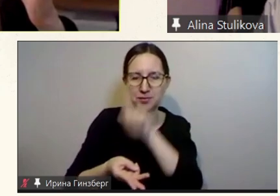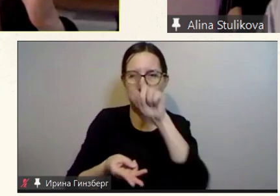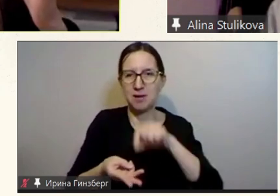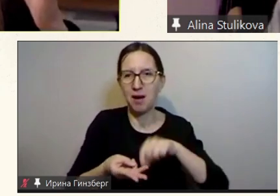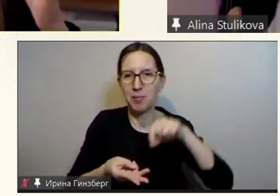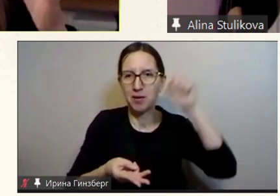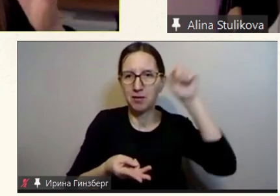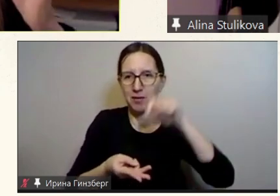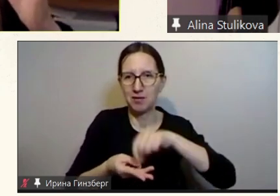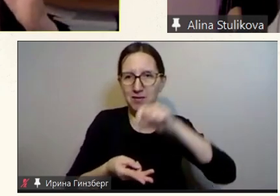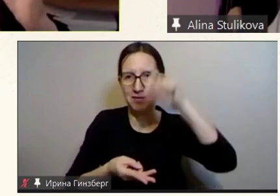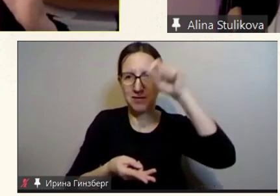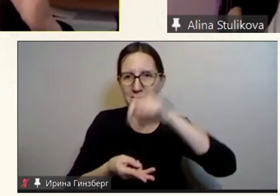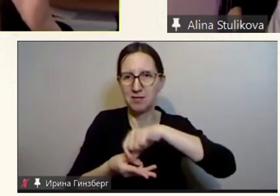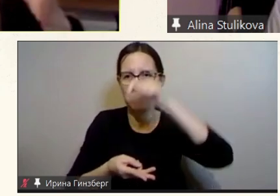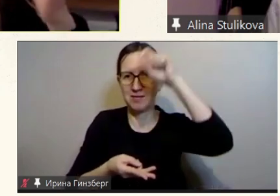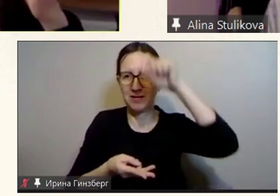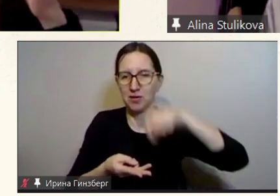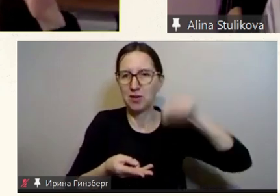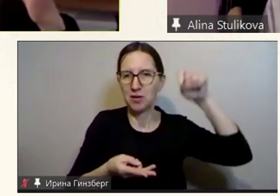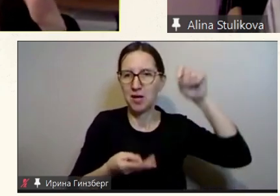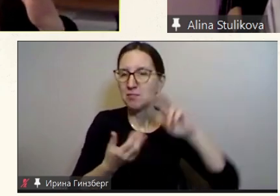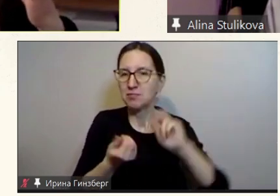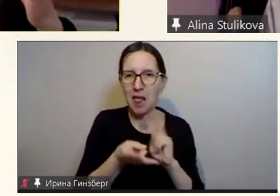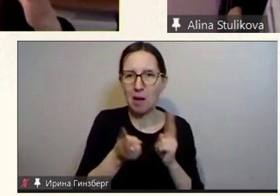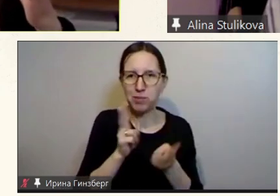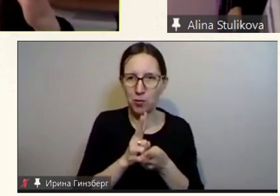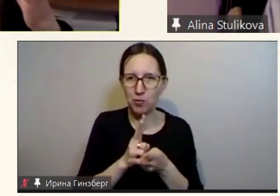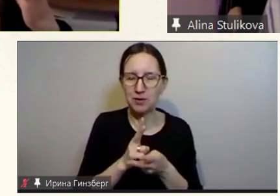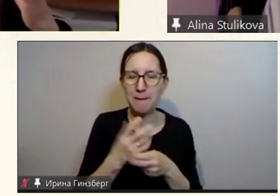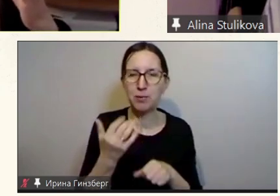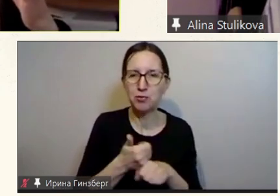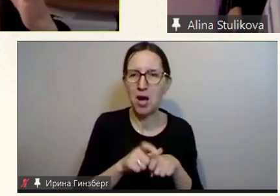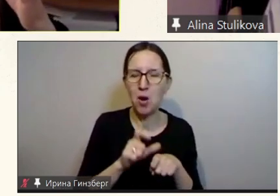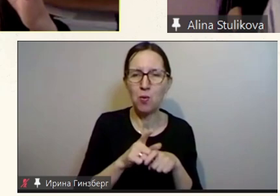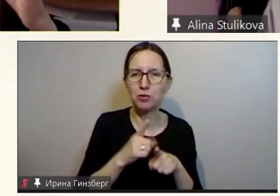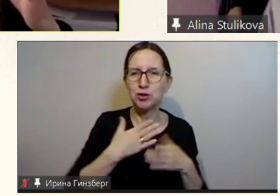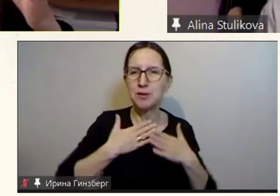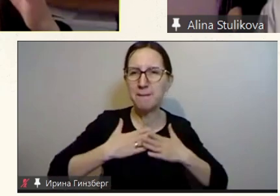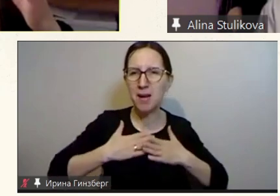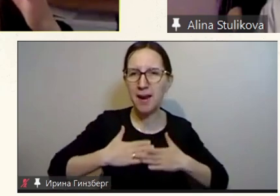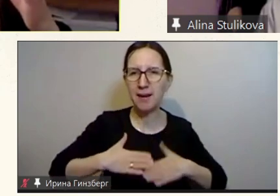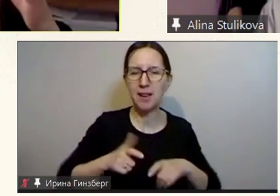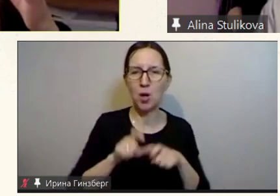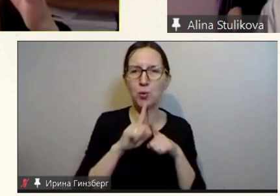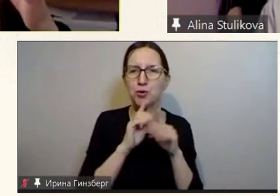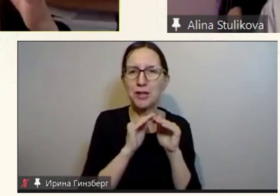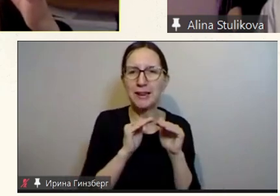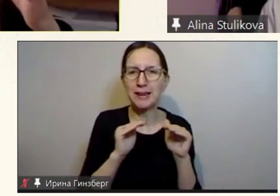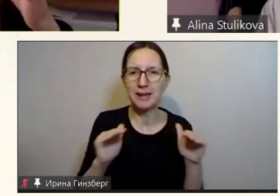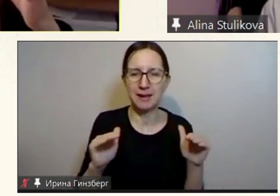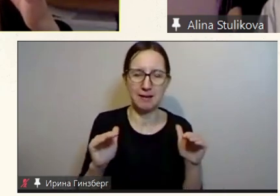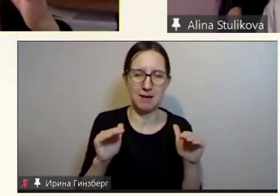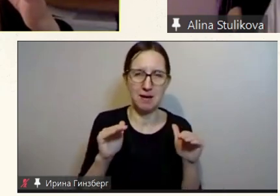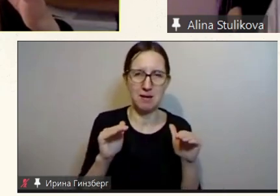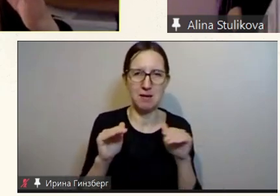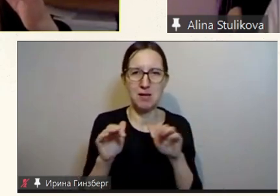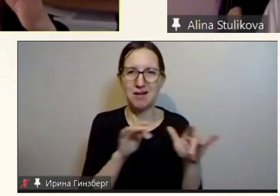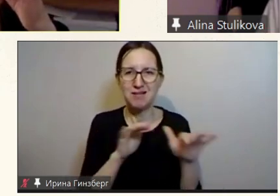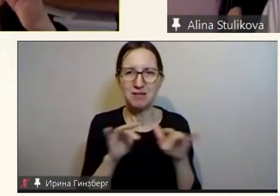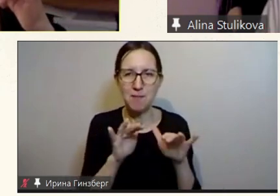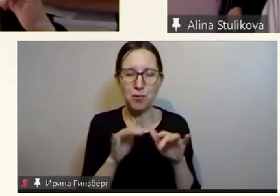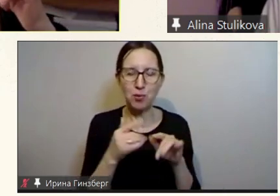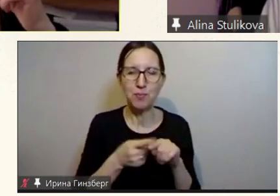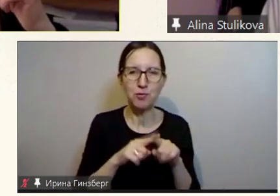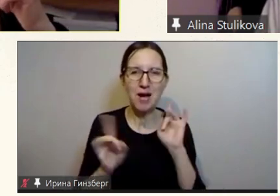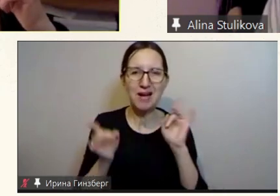those times when the sound is very, it sounds very much like you're inside a church or a big metal tank.